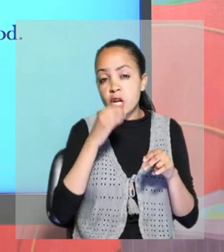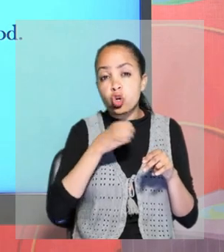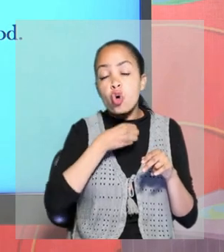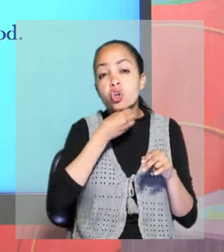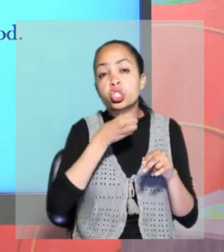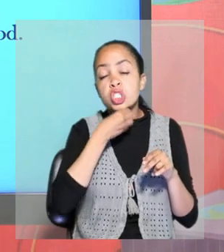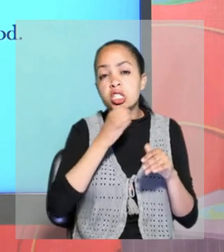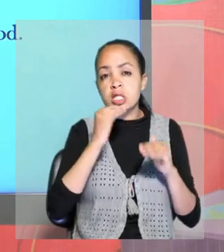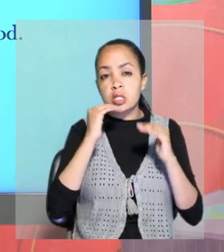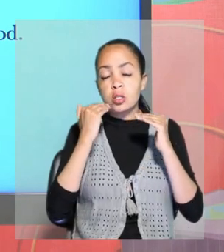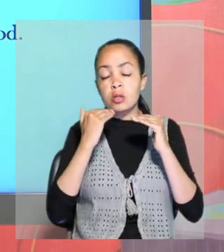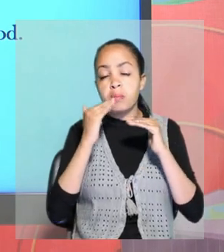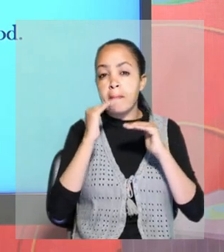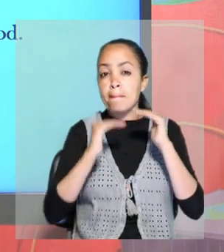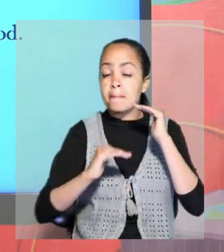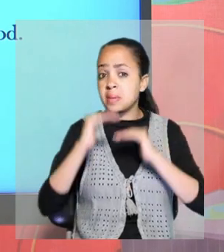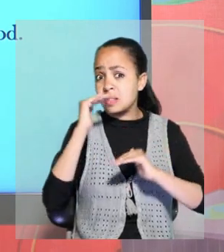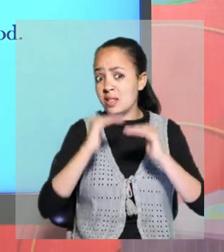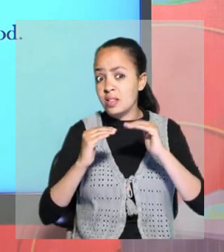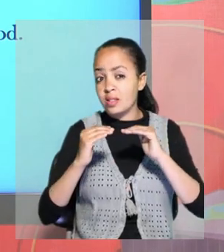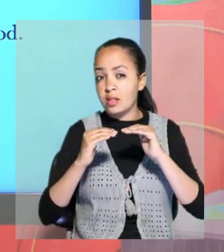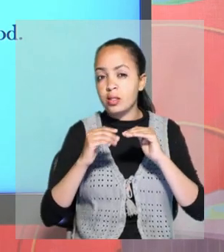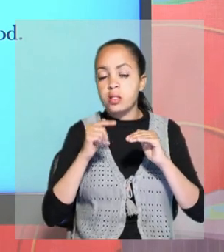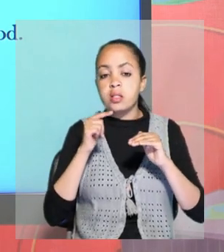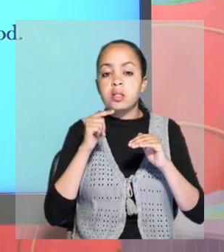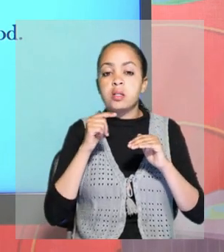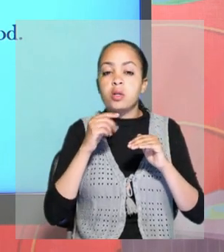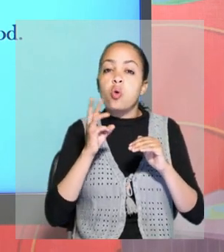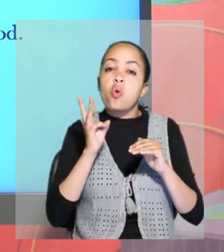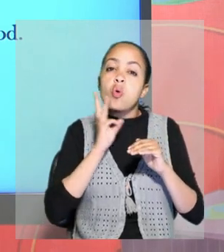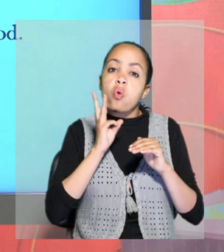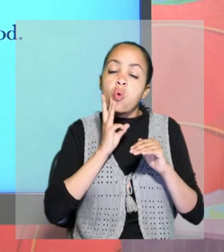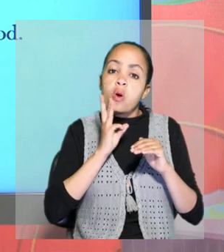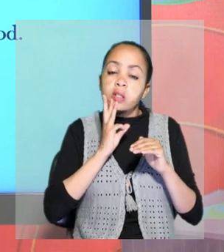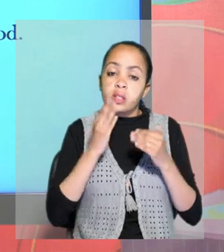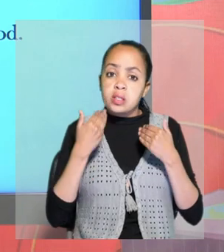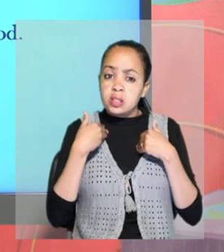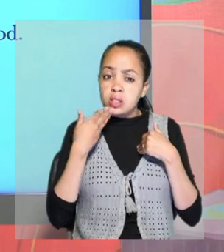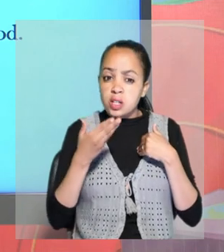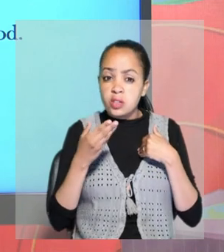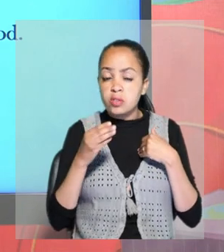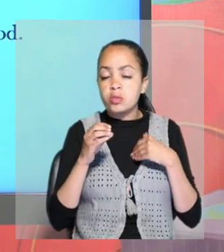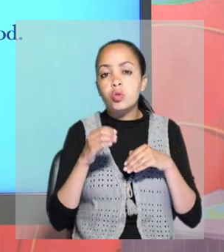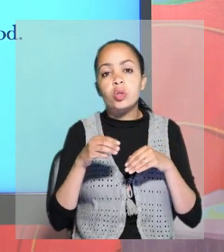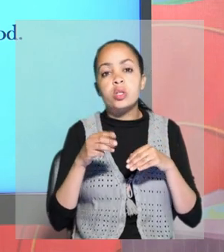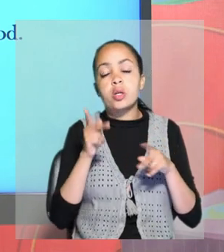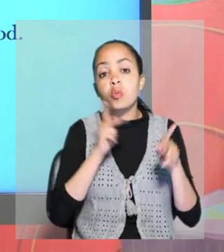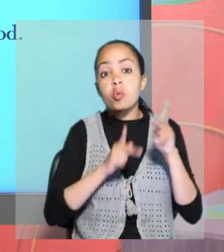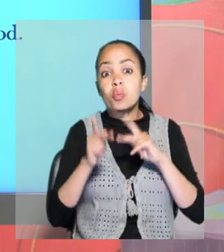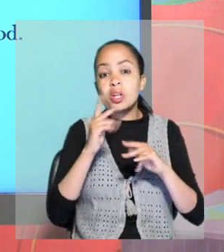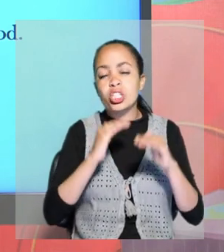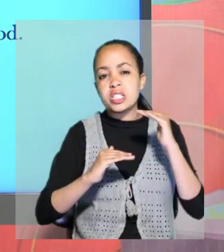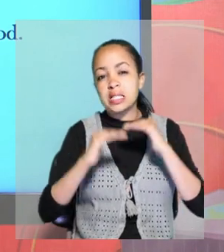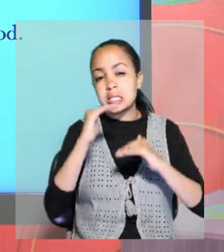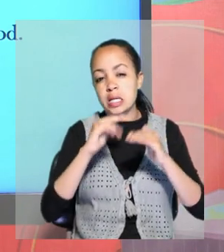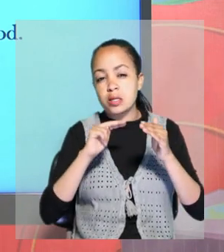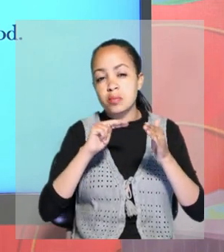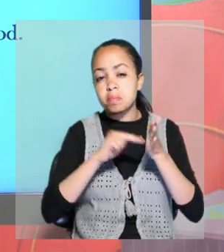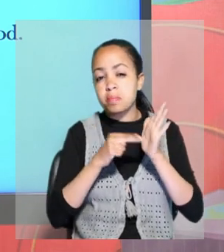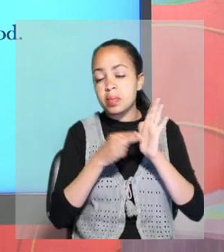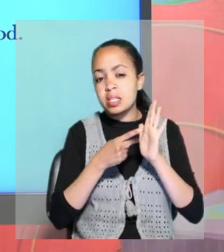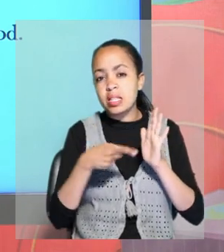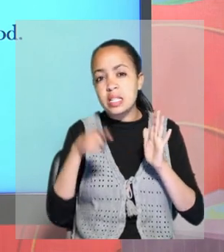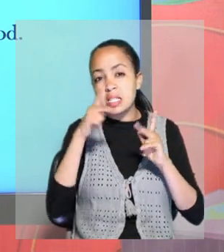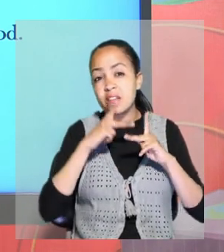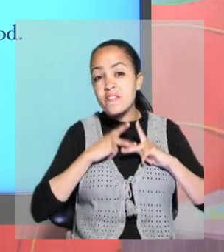oxygen concentration over a population size, the effect of water availability over a population size. We mean this is